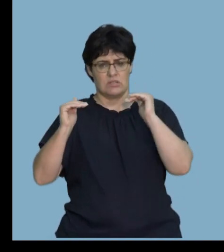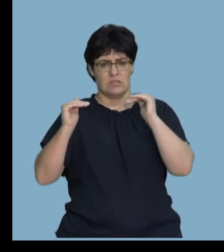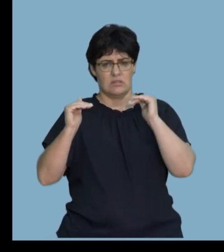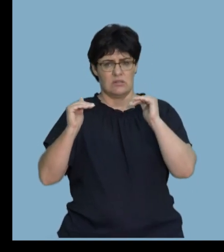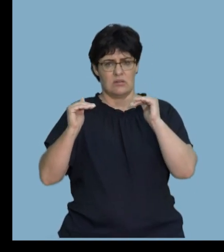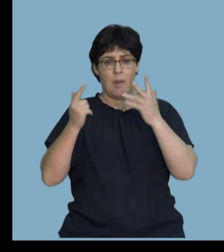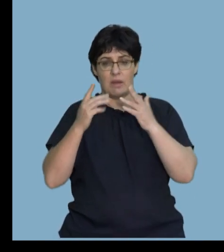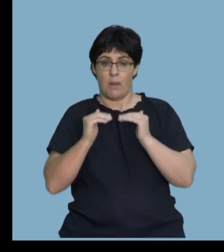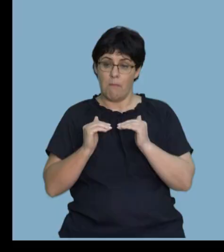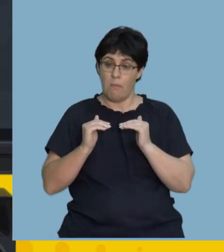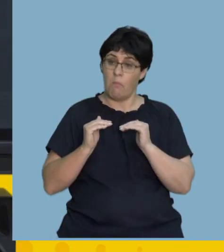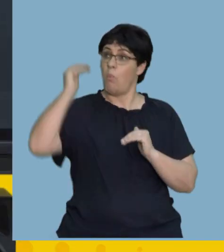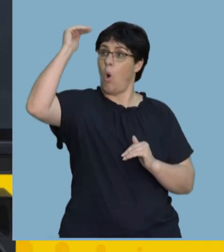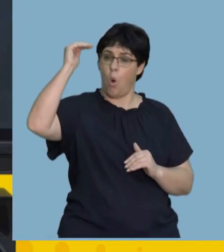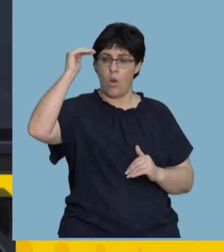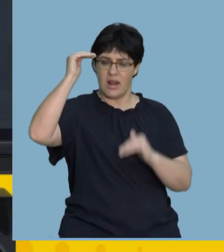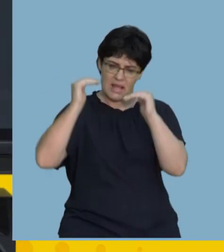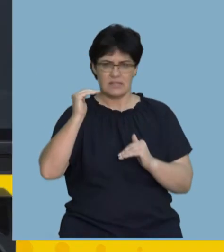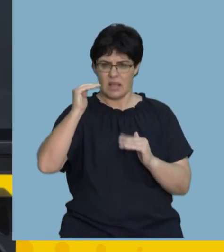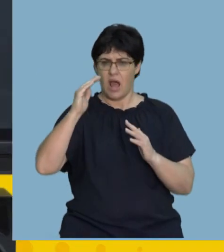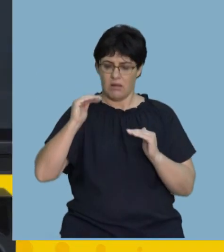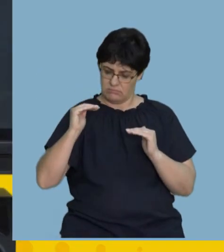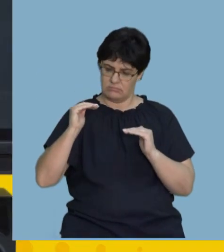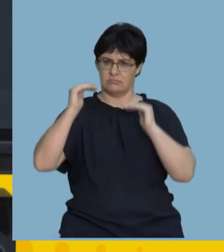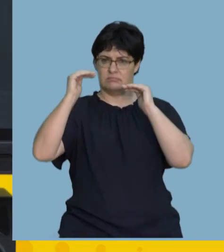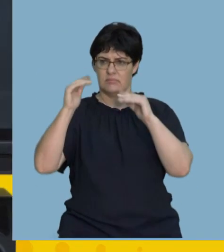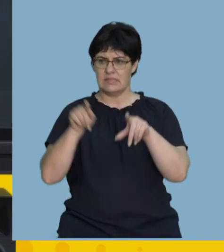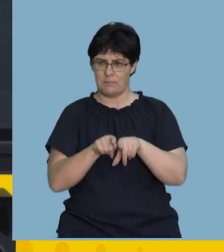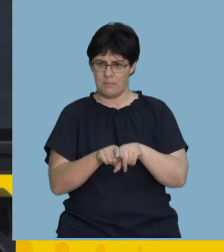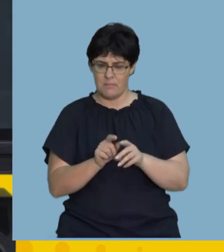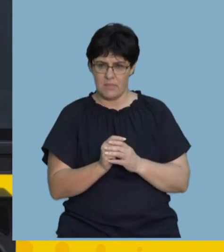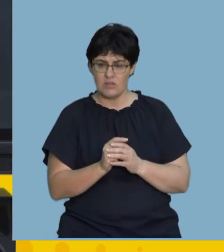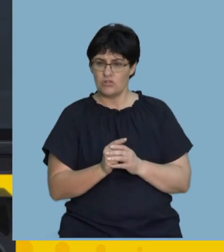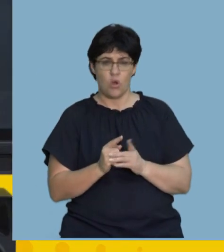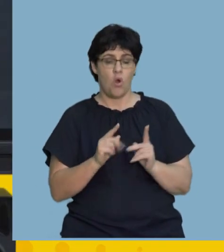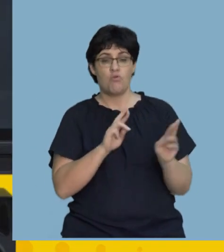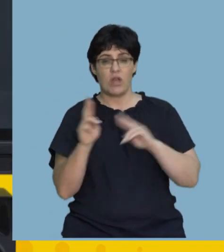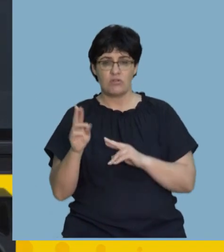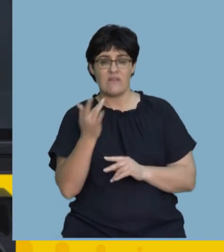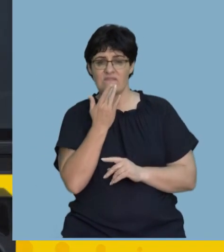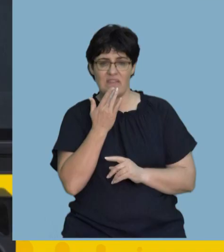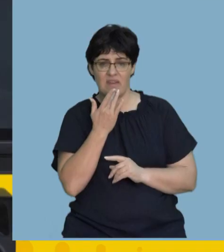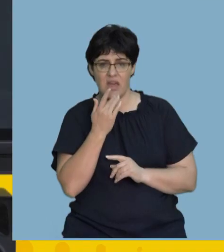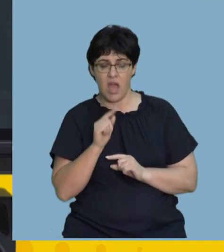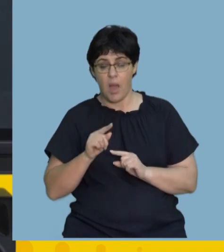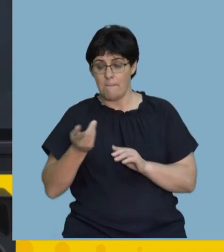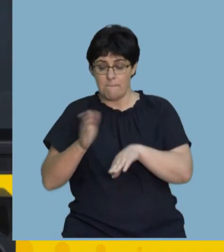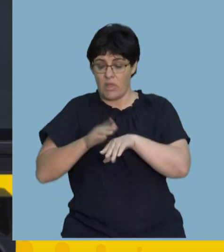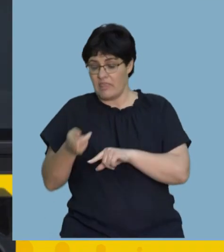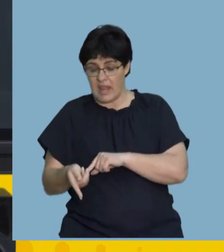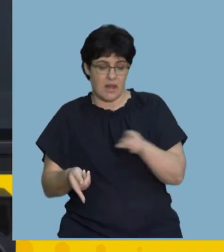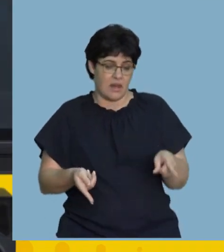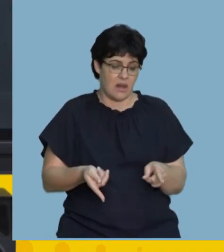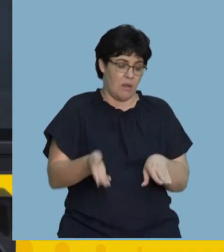increased more than the other. So in other words, we can simply deduce that none of the reaction was favored over the other. So that